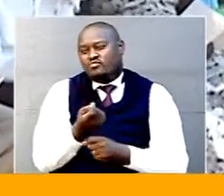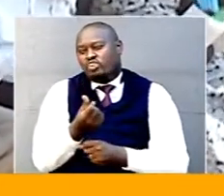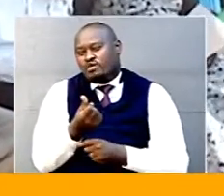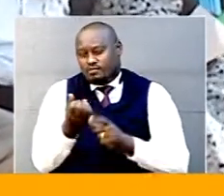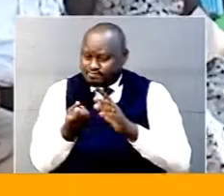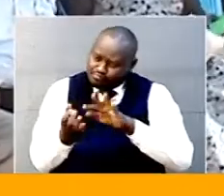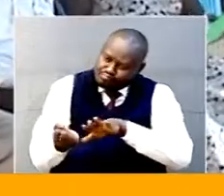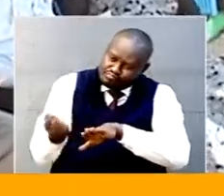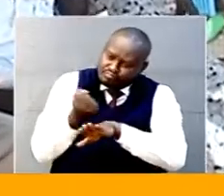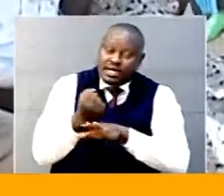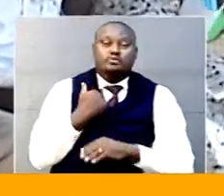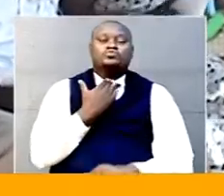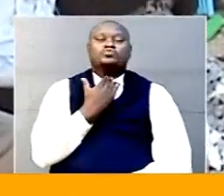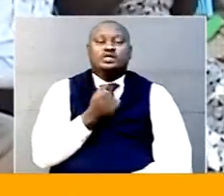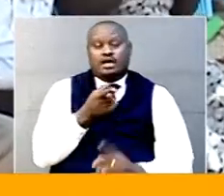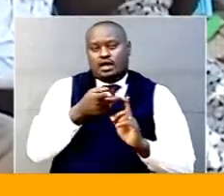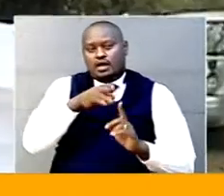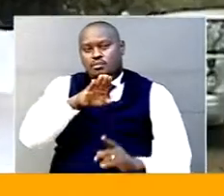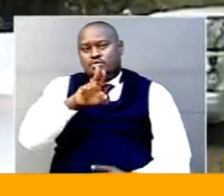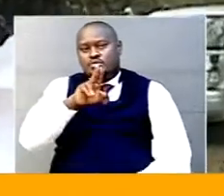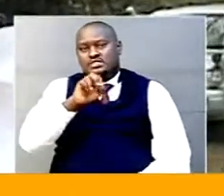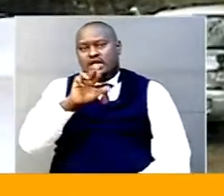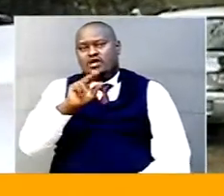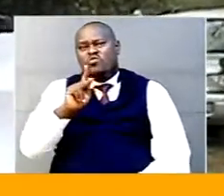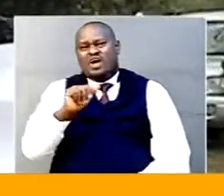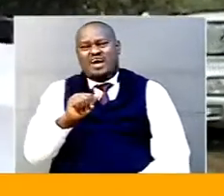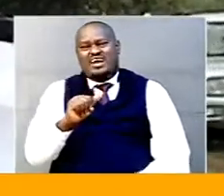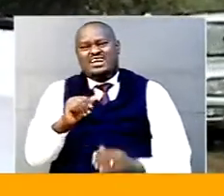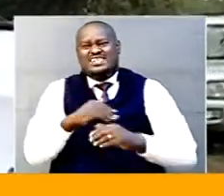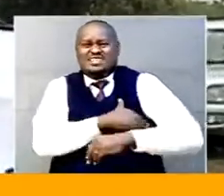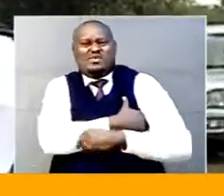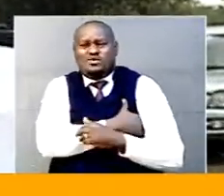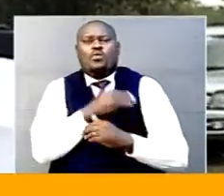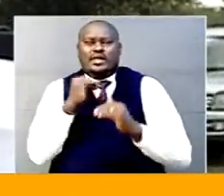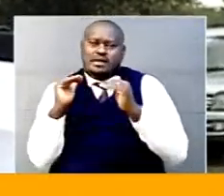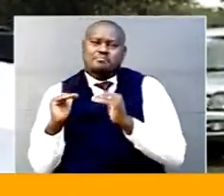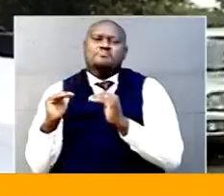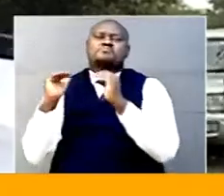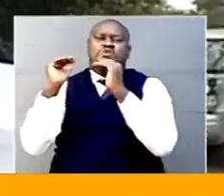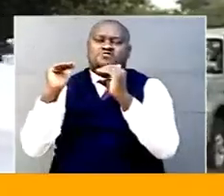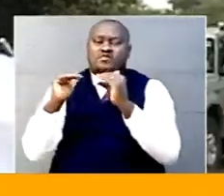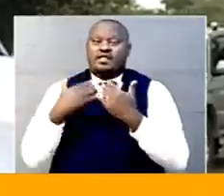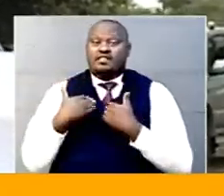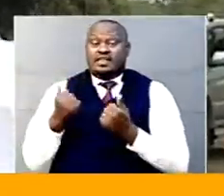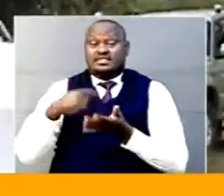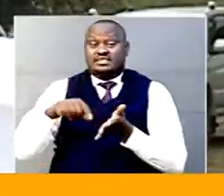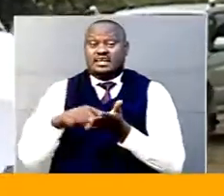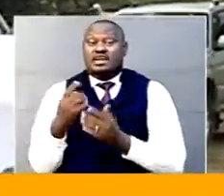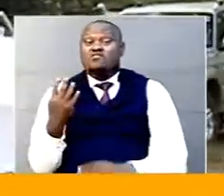of Obuseruka to a health center for. And we also request the Ministry of Health to